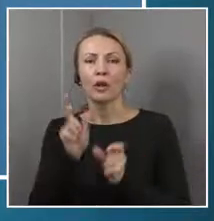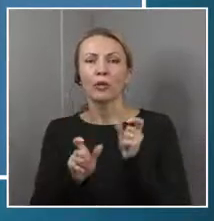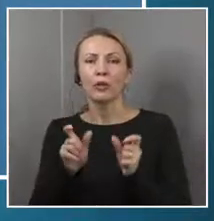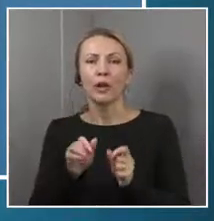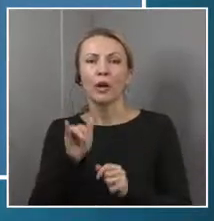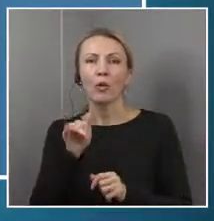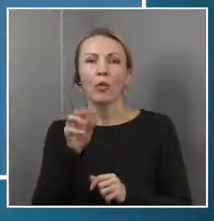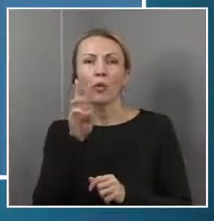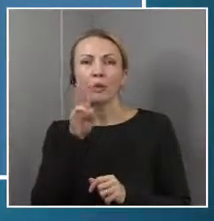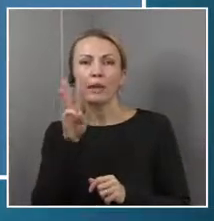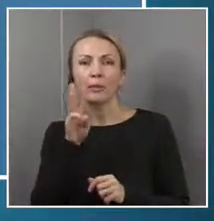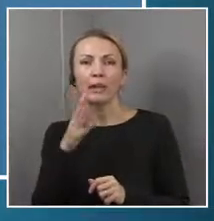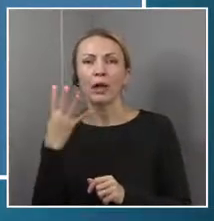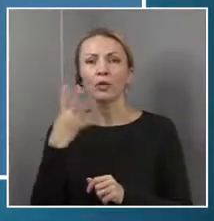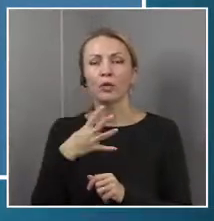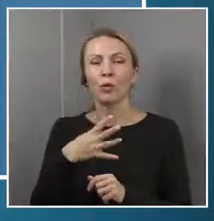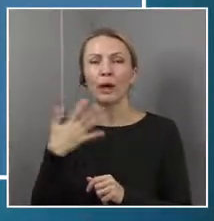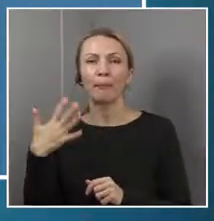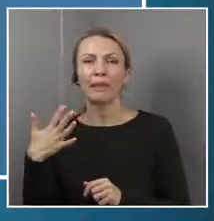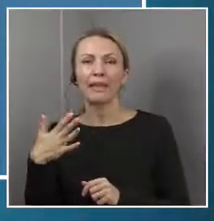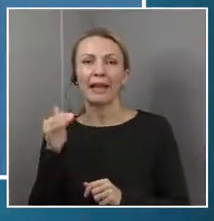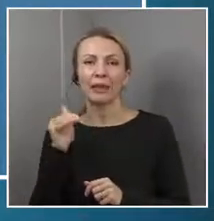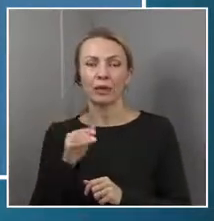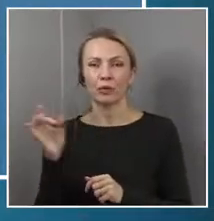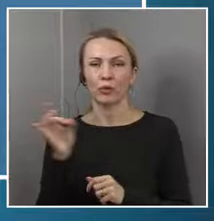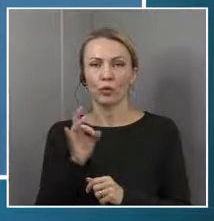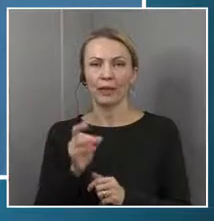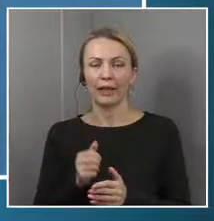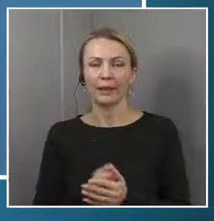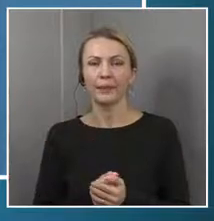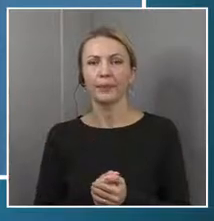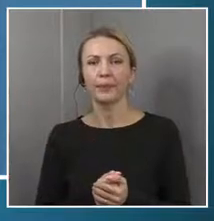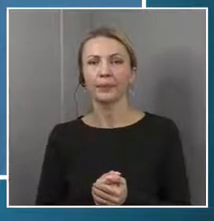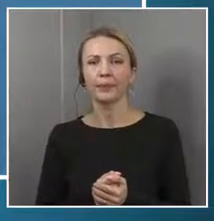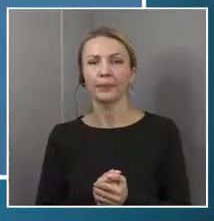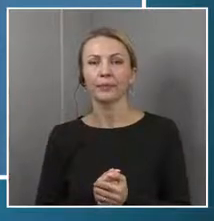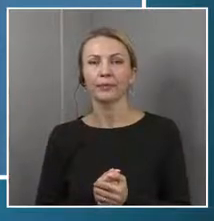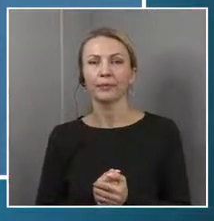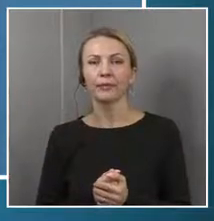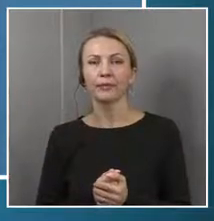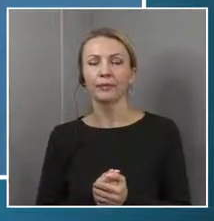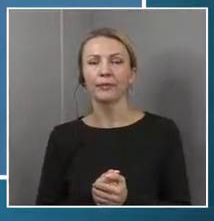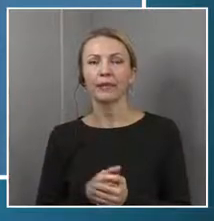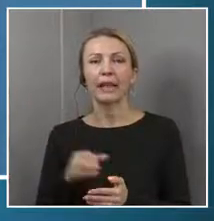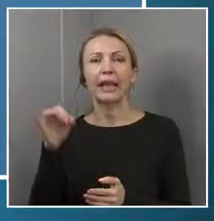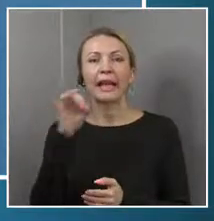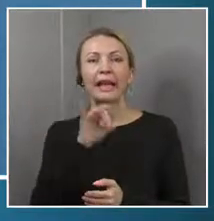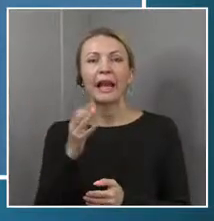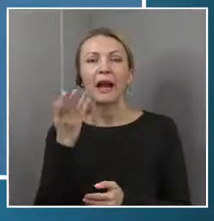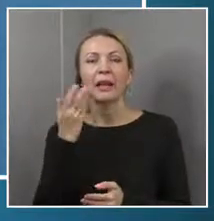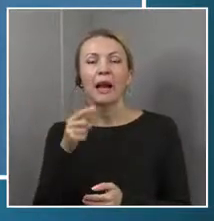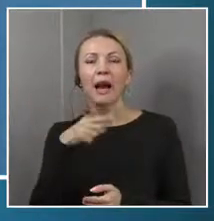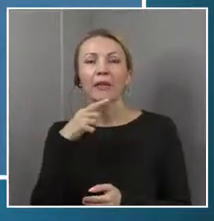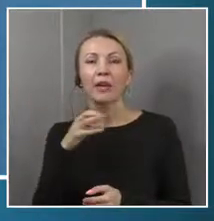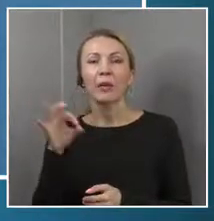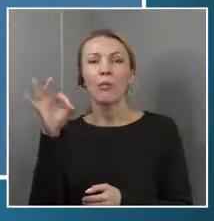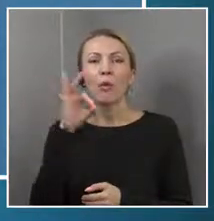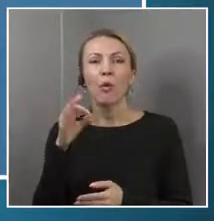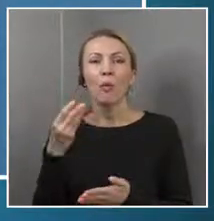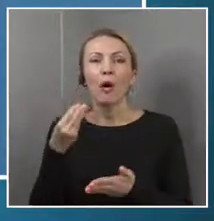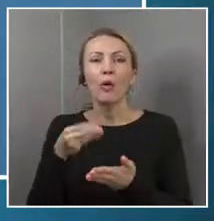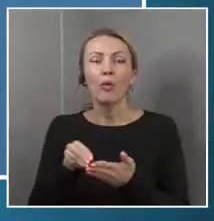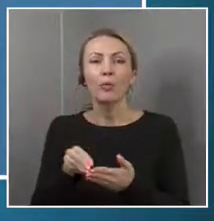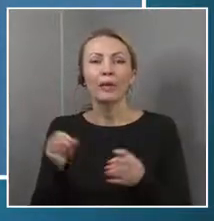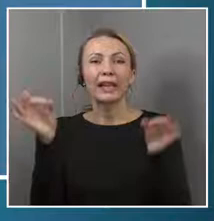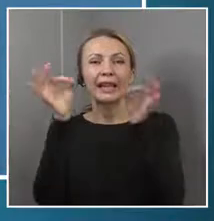Very few rich people, and the majority just lives paycheck to paycheck and gets about 50,000 rubles per